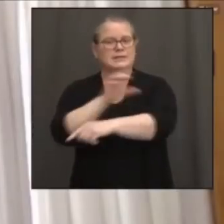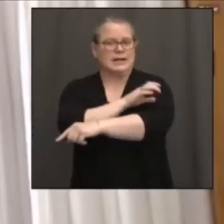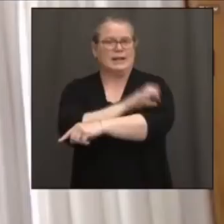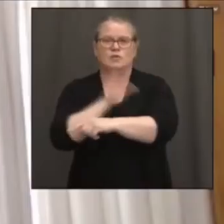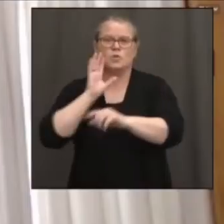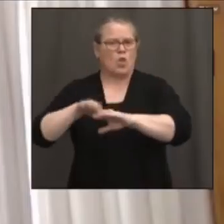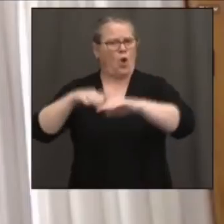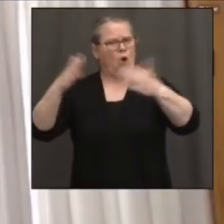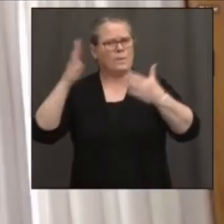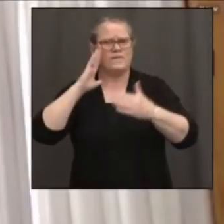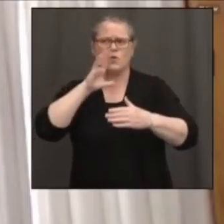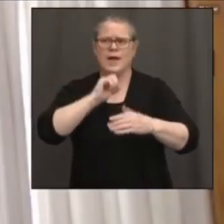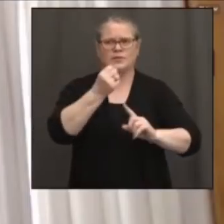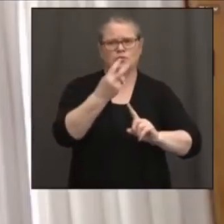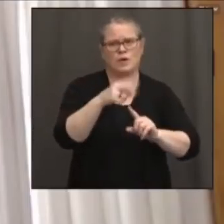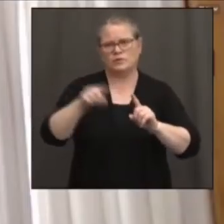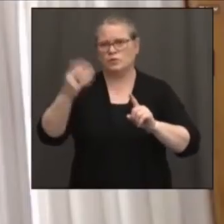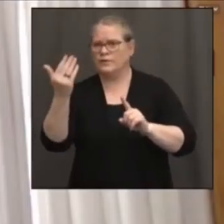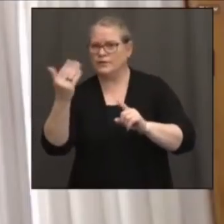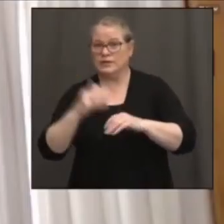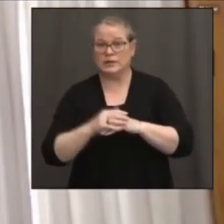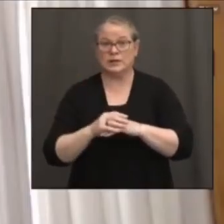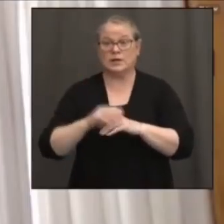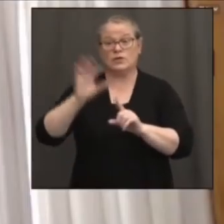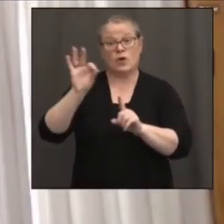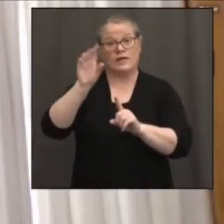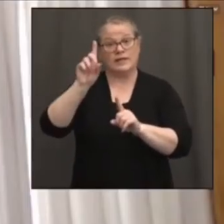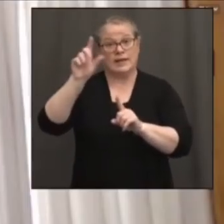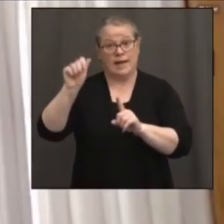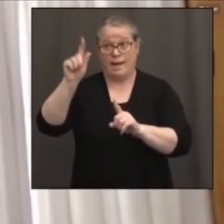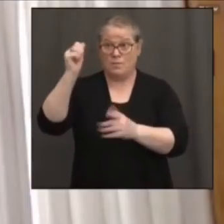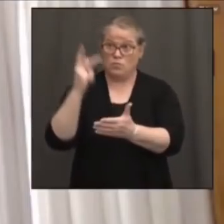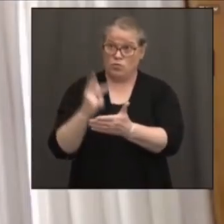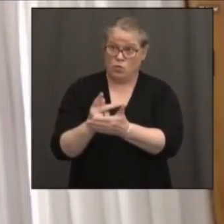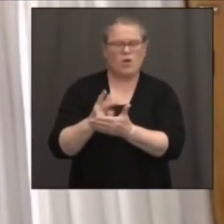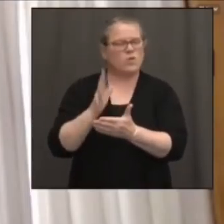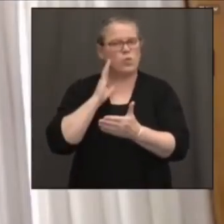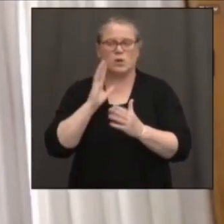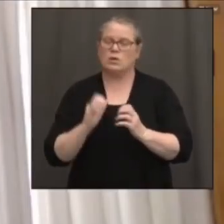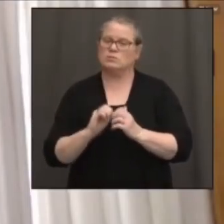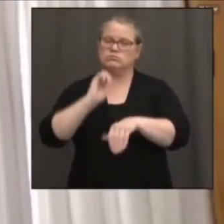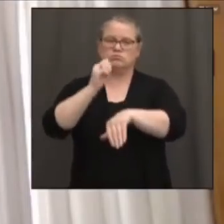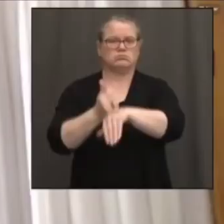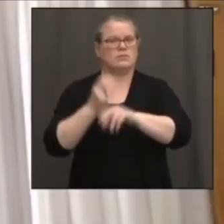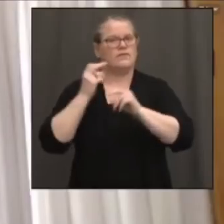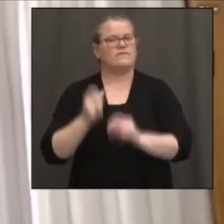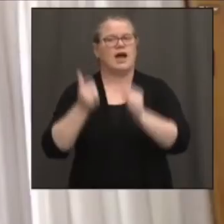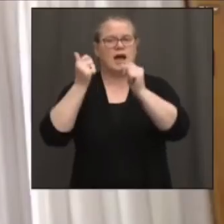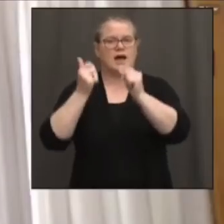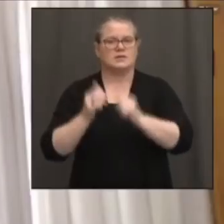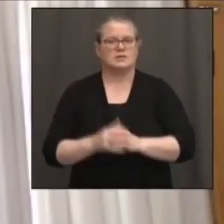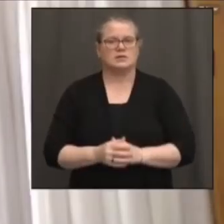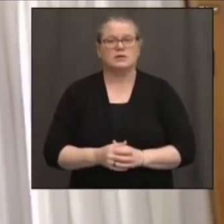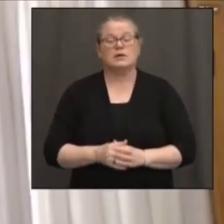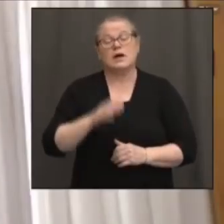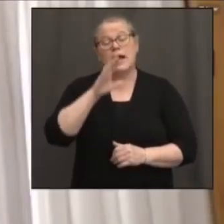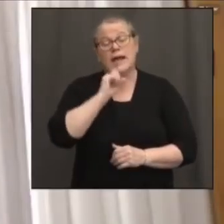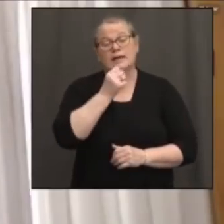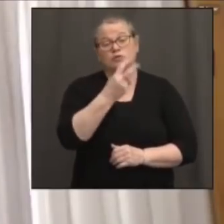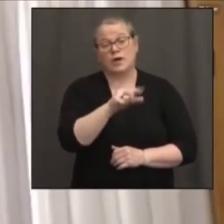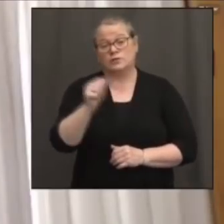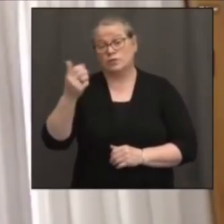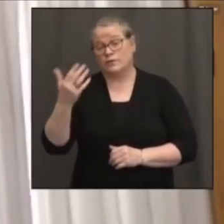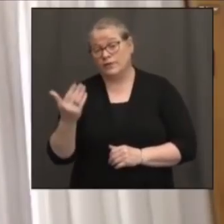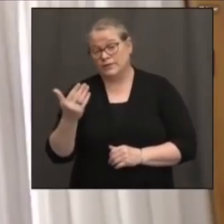access set up as quickly as the FDA gives us the green light. There's about 177,000 children between the ages of 12